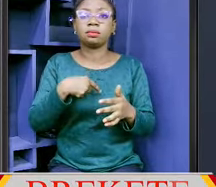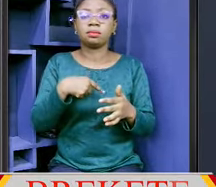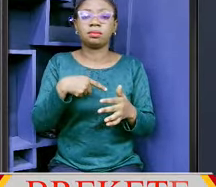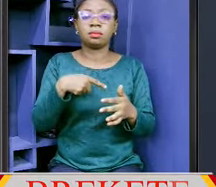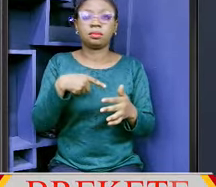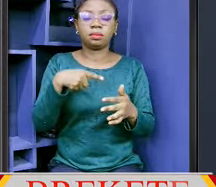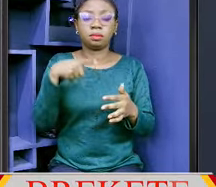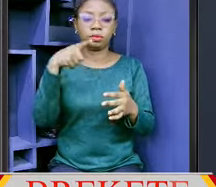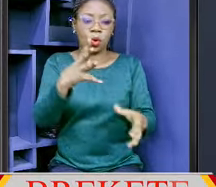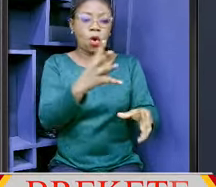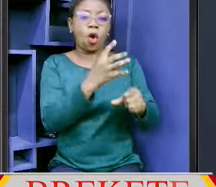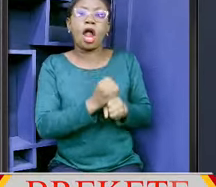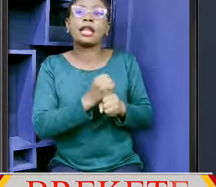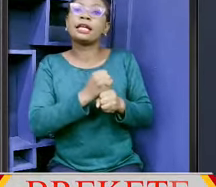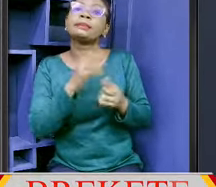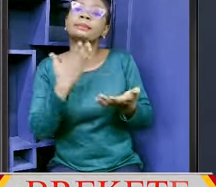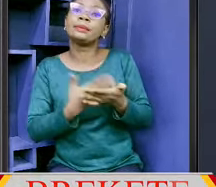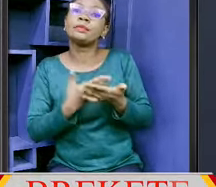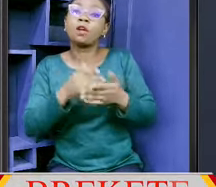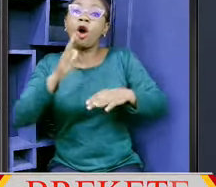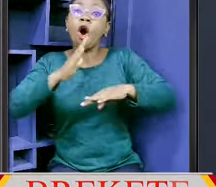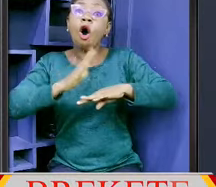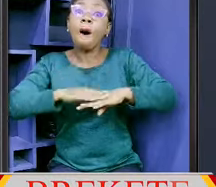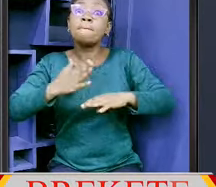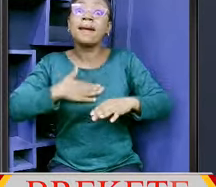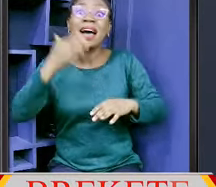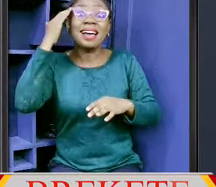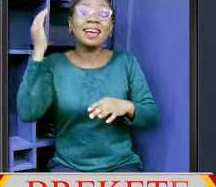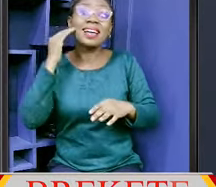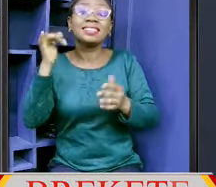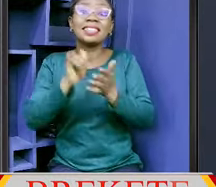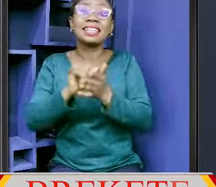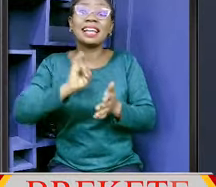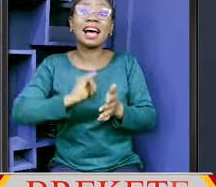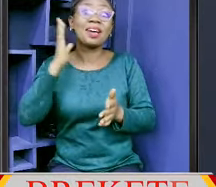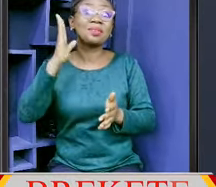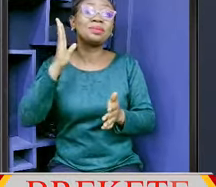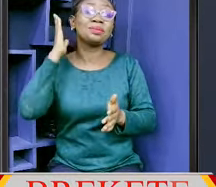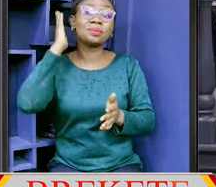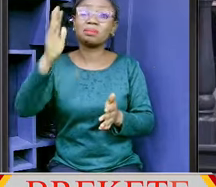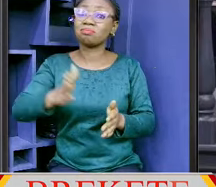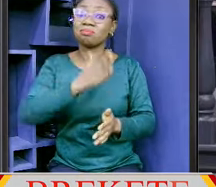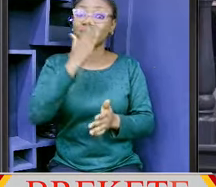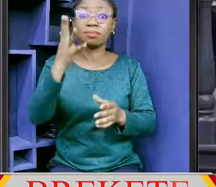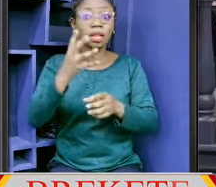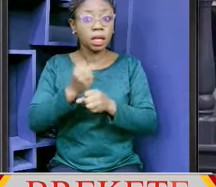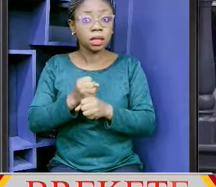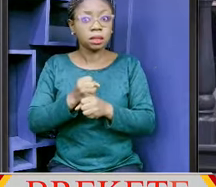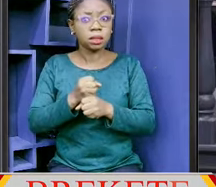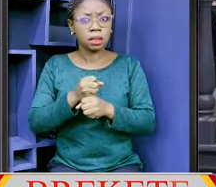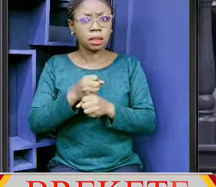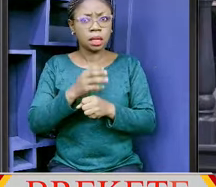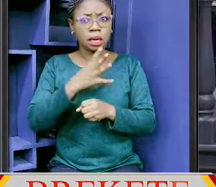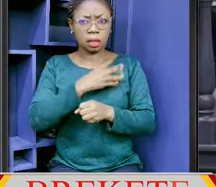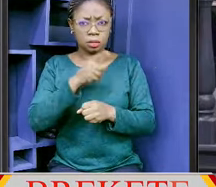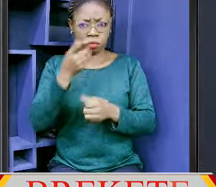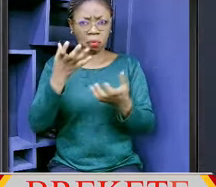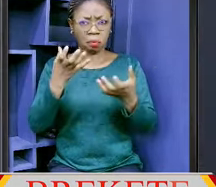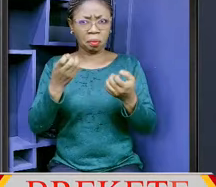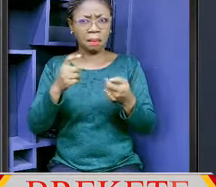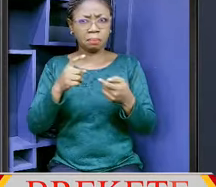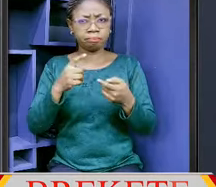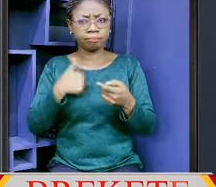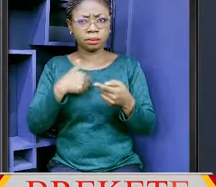money on my head that I will never smell. And you expect me to keep quiet? No.